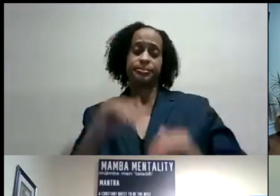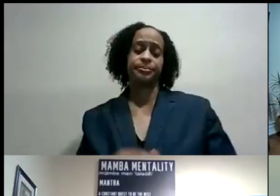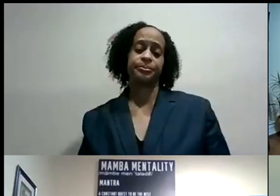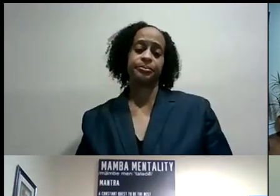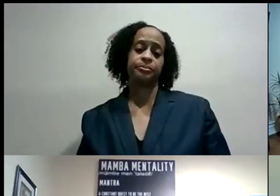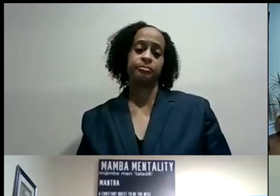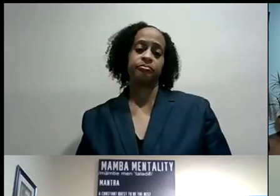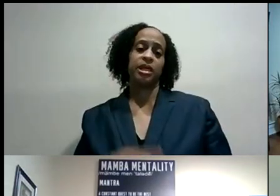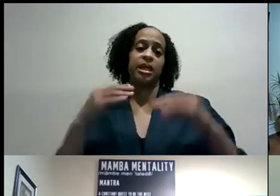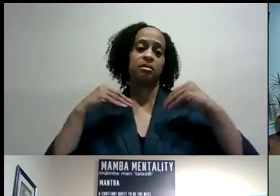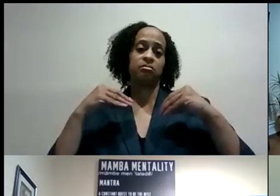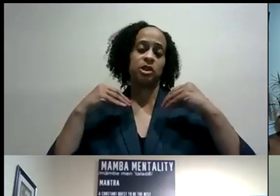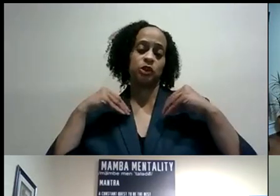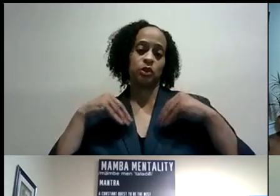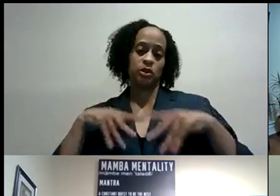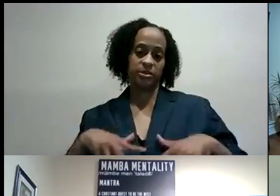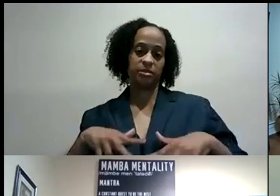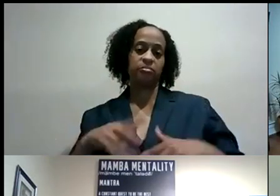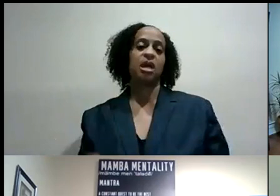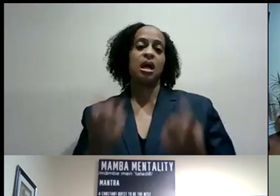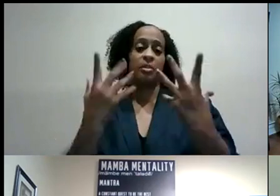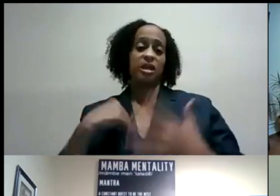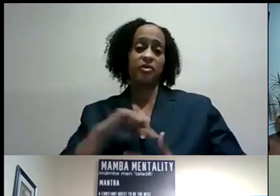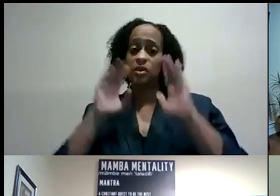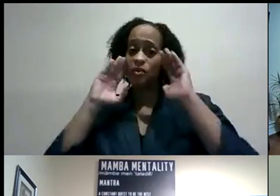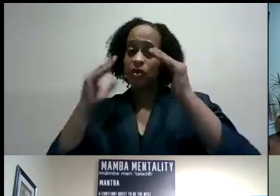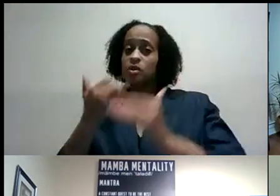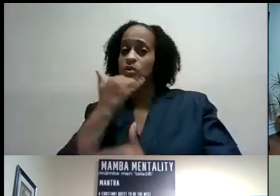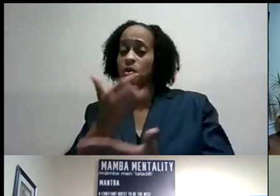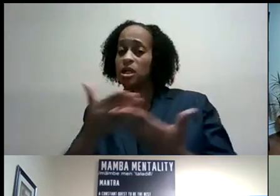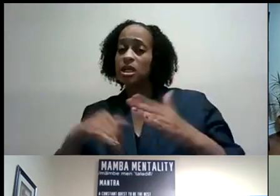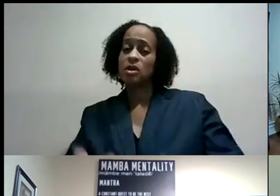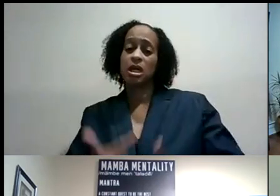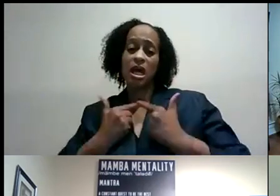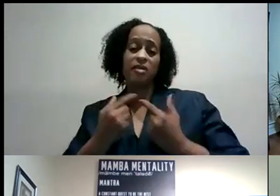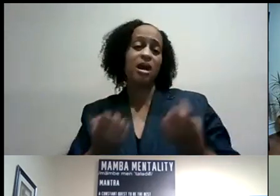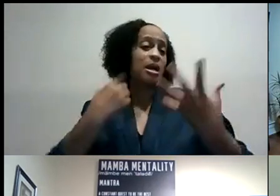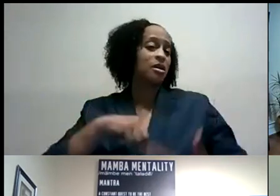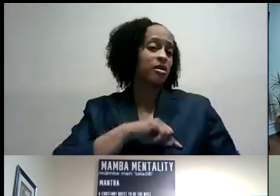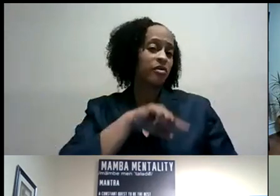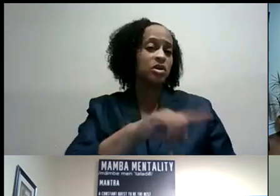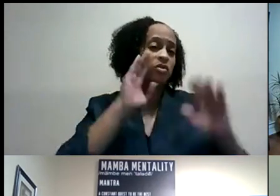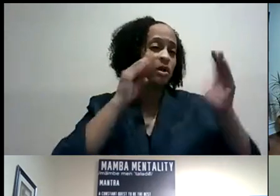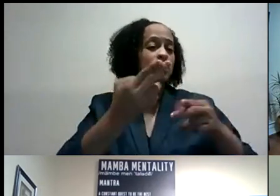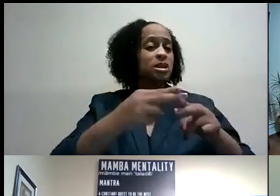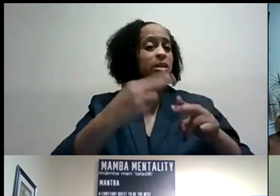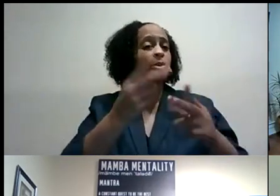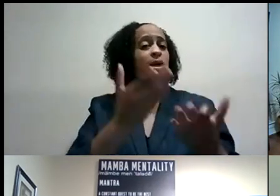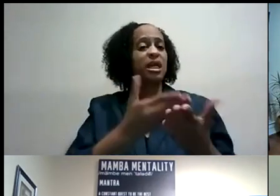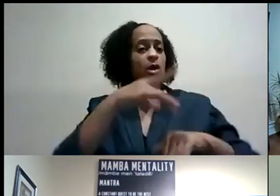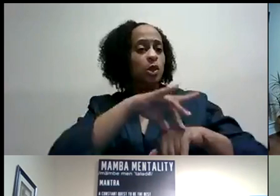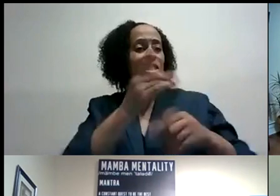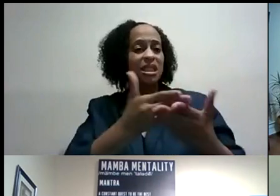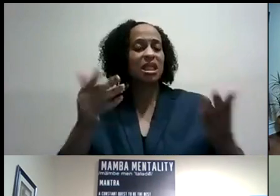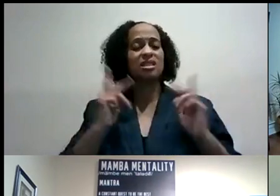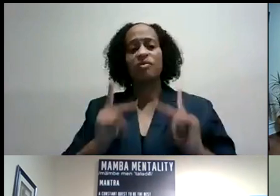and discouragement. How many of us are focused on the wrong things in life? How many of us are focused on temporal things,